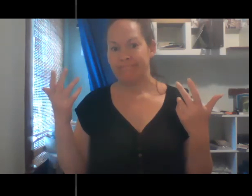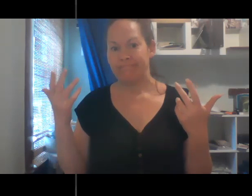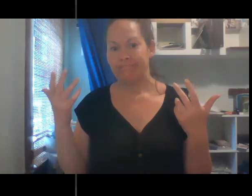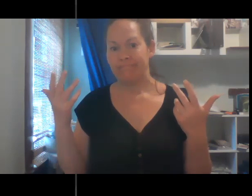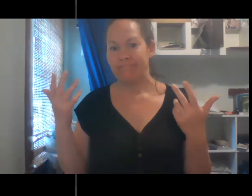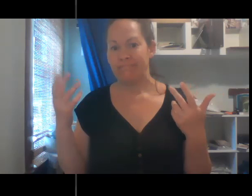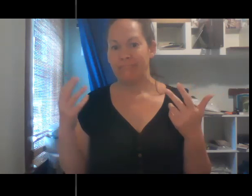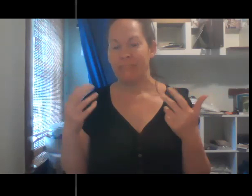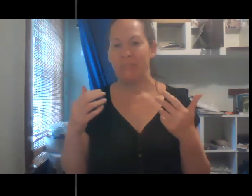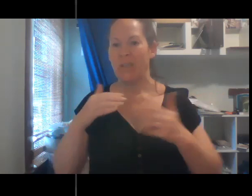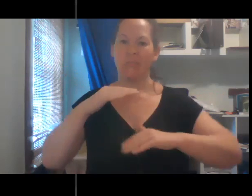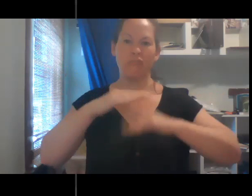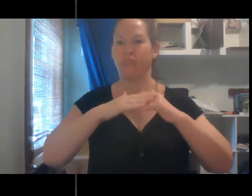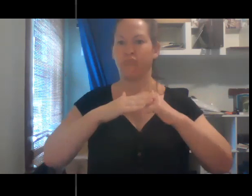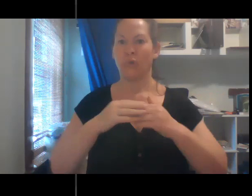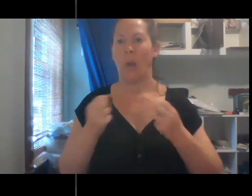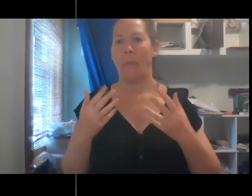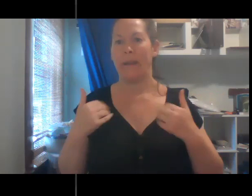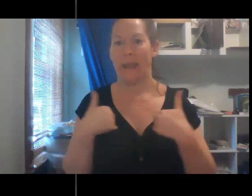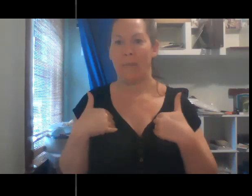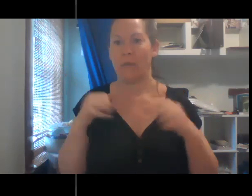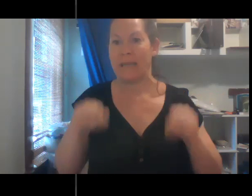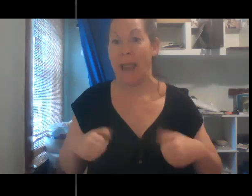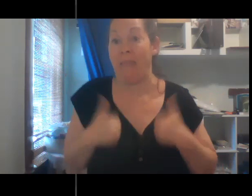the carrying capacity. And so you can solve for A